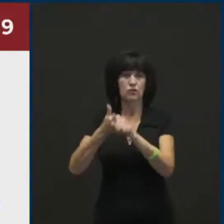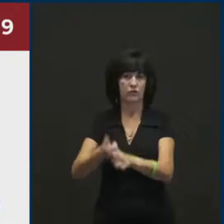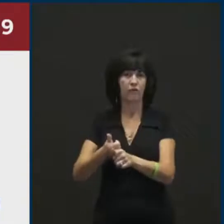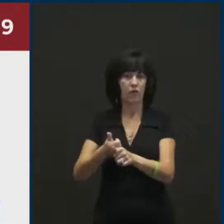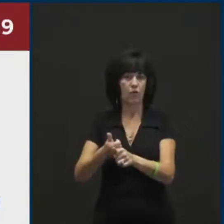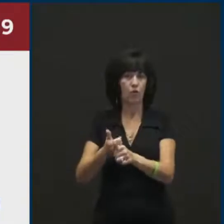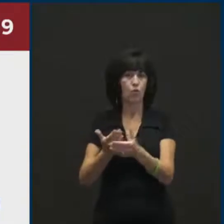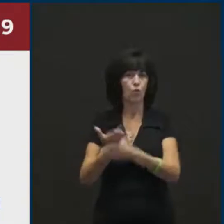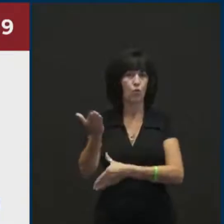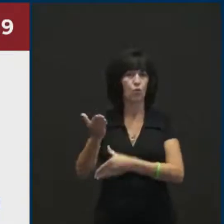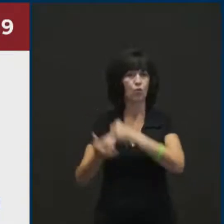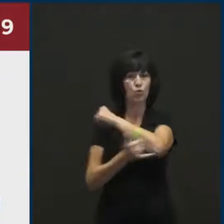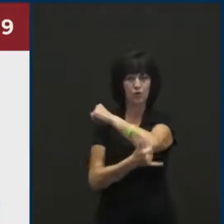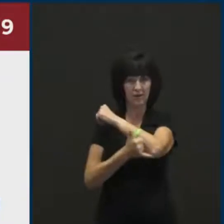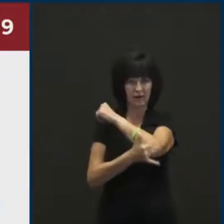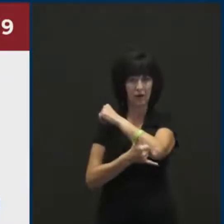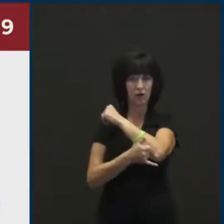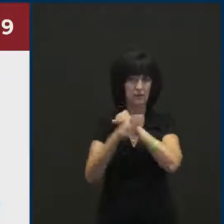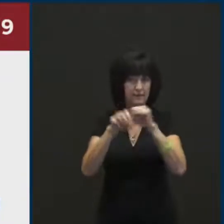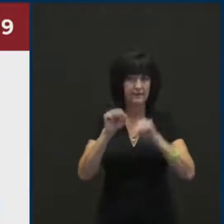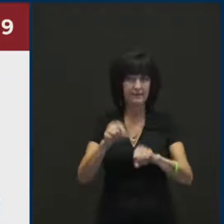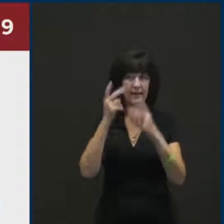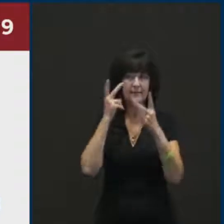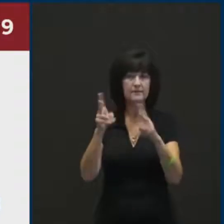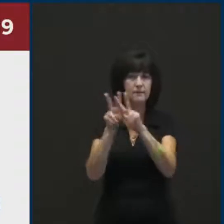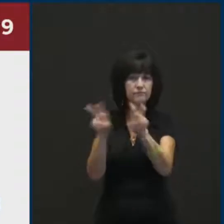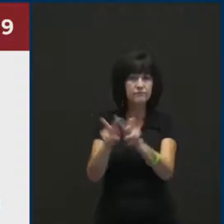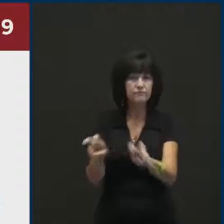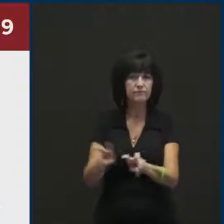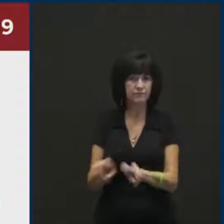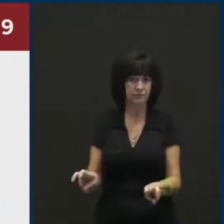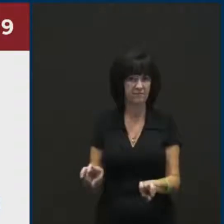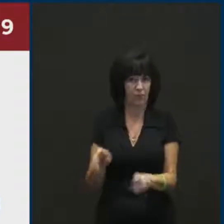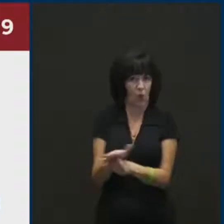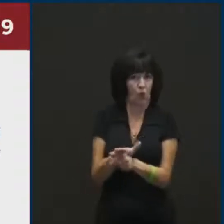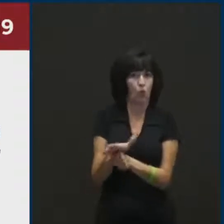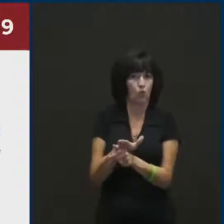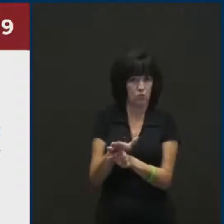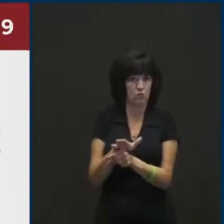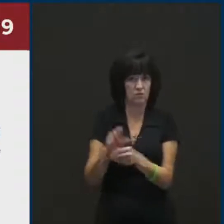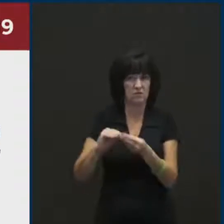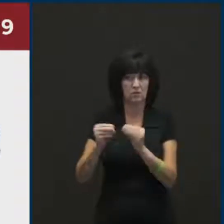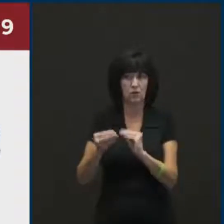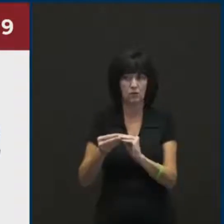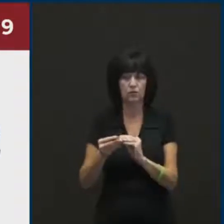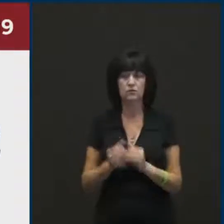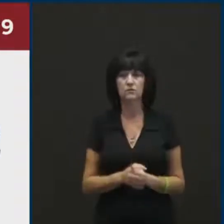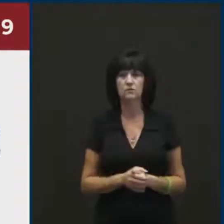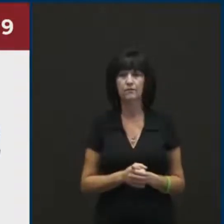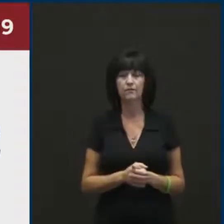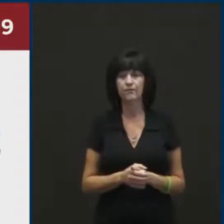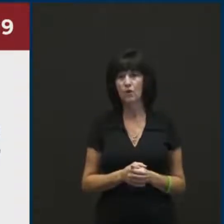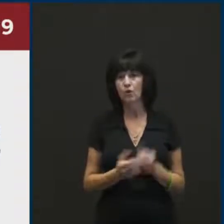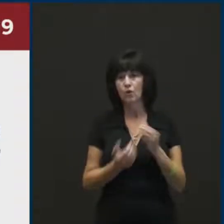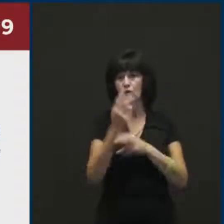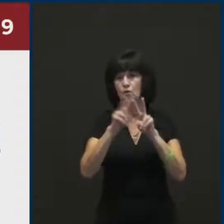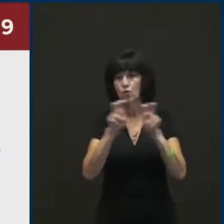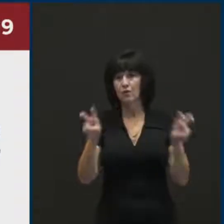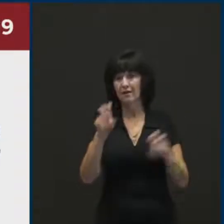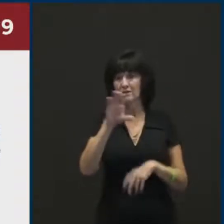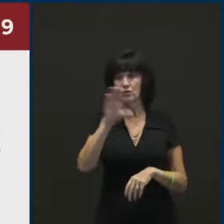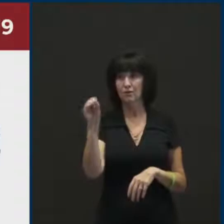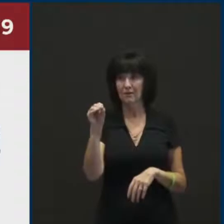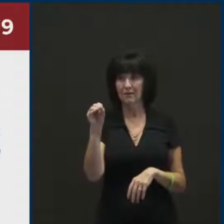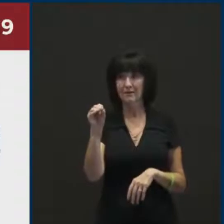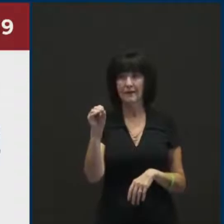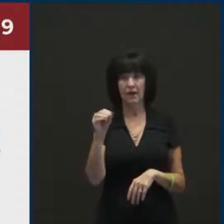at where the cases are at the local level. So those cases in Newcastle County,